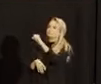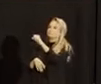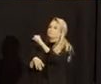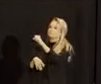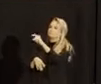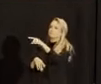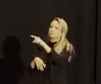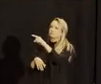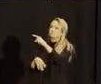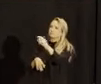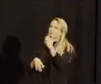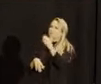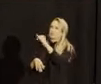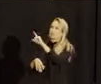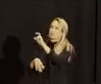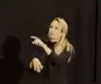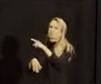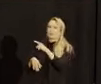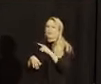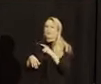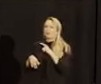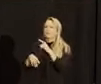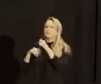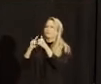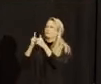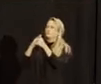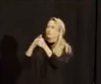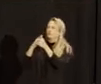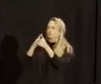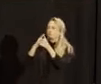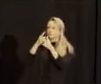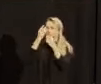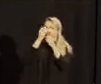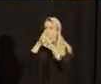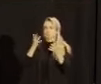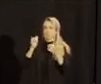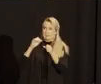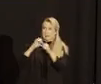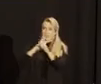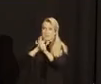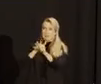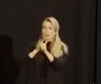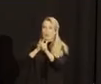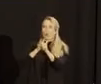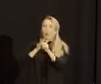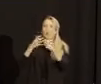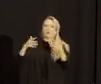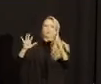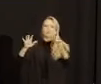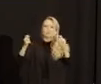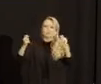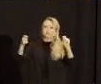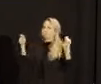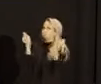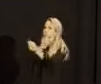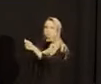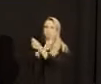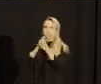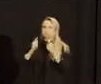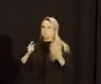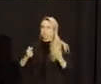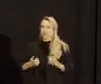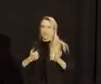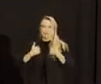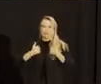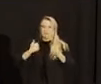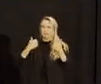I'll first say that the pandemic really transformed every way of life, and sometimes